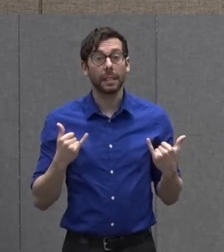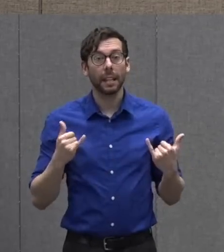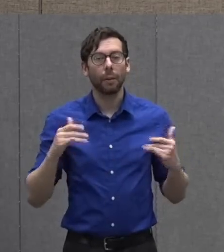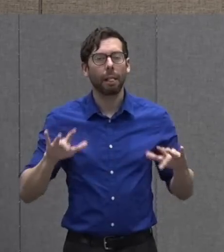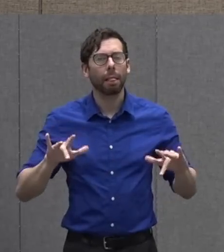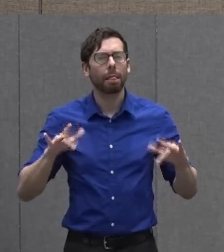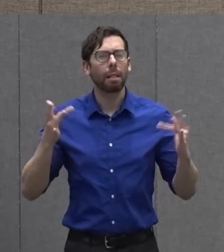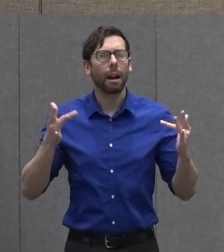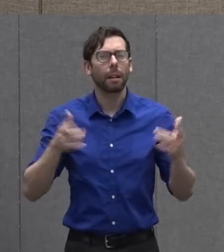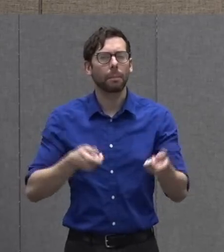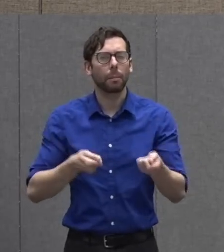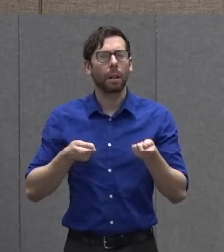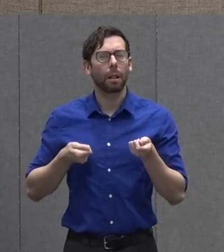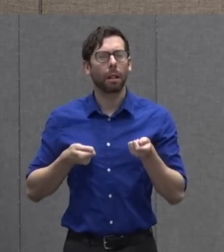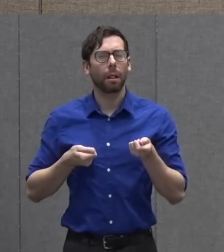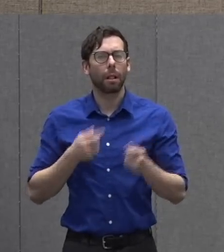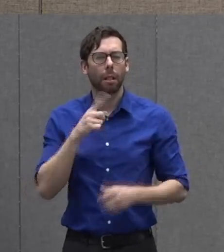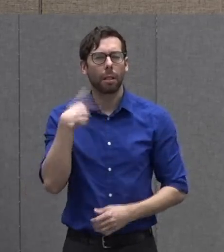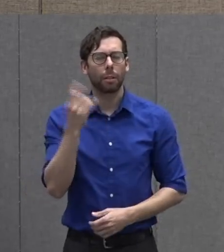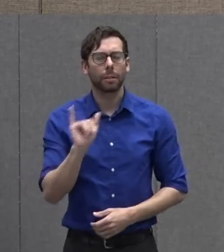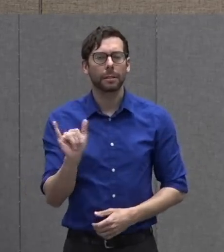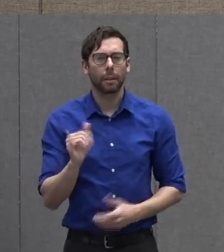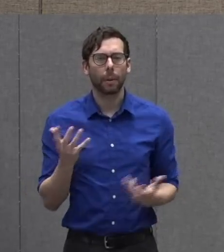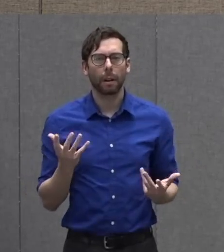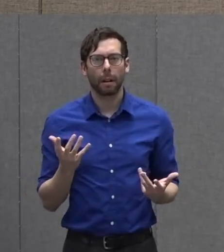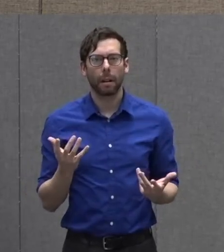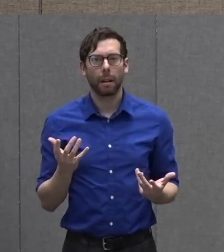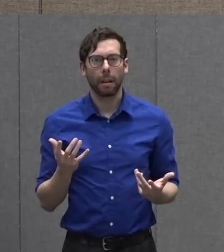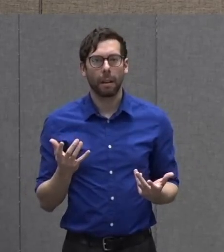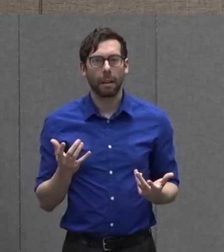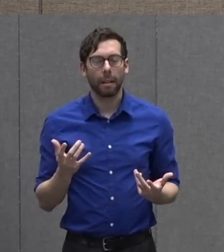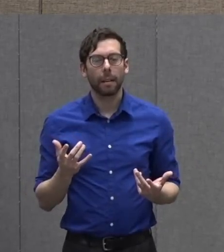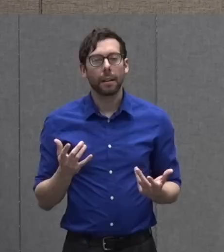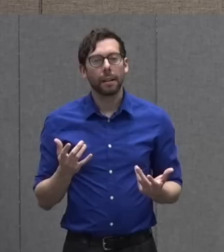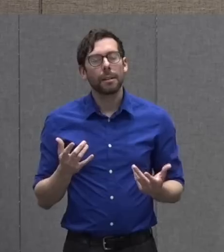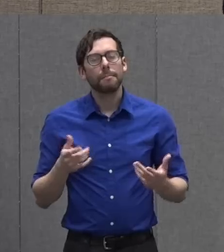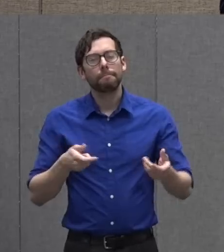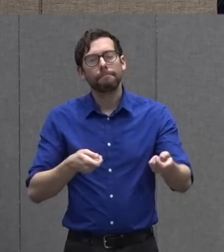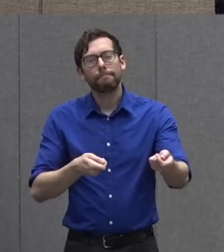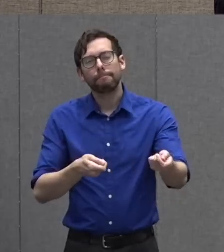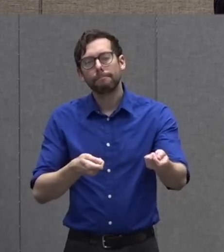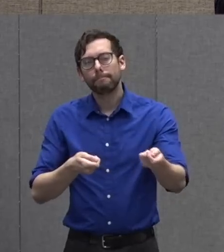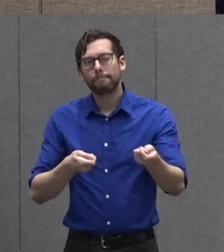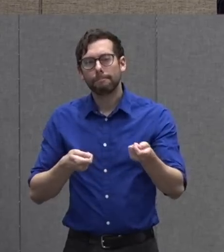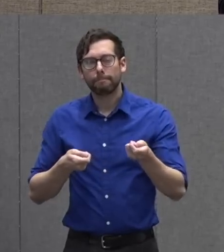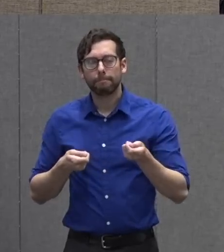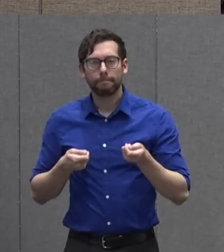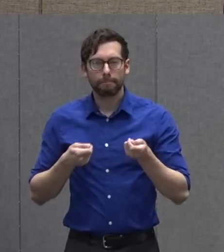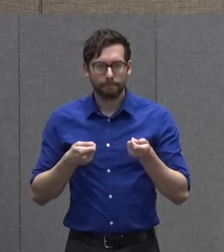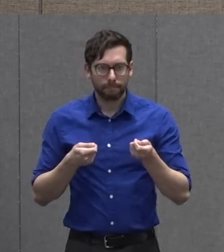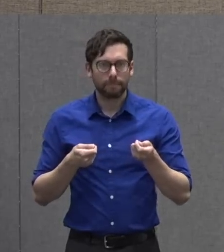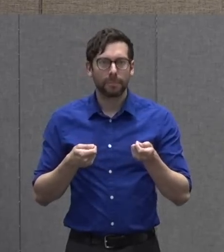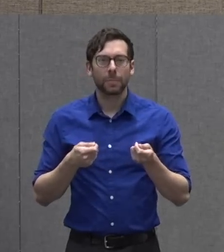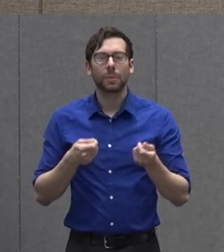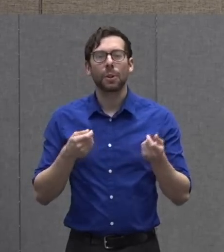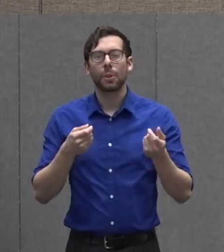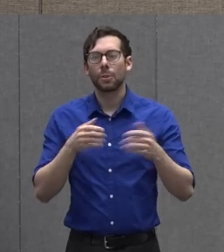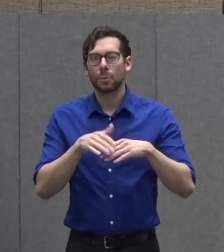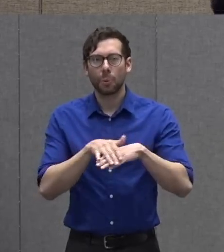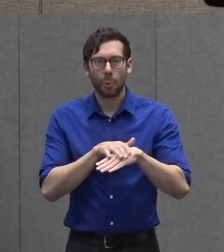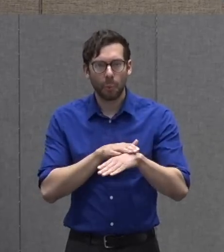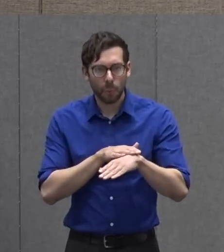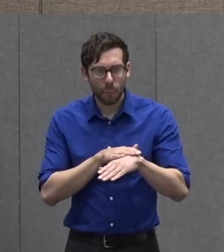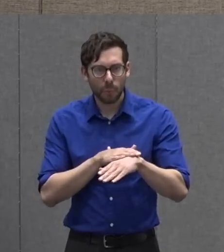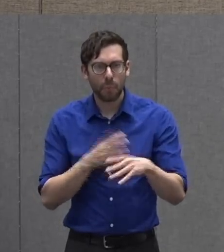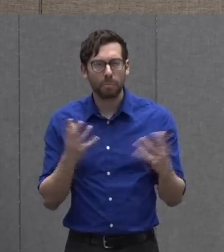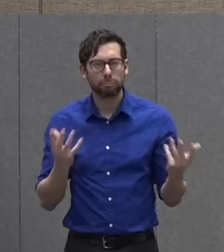me that. A soft pull. Gently, slowly. What would happen if we